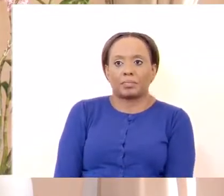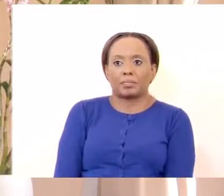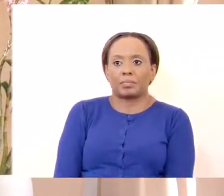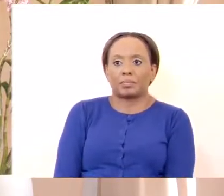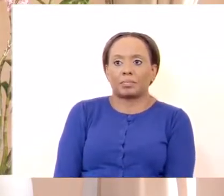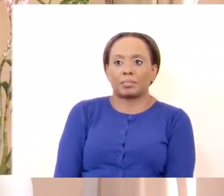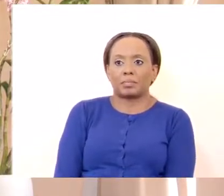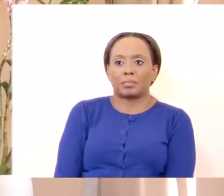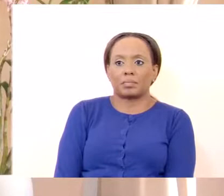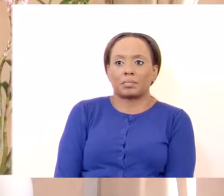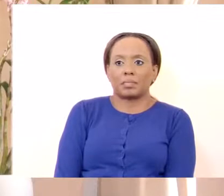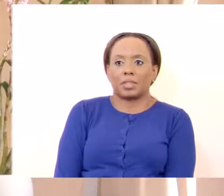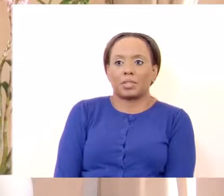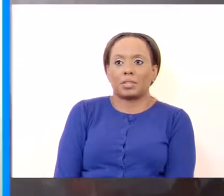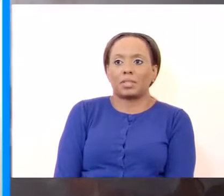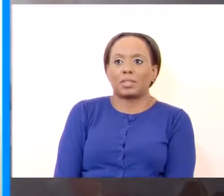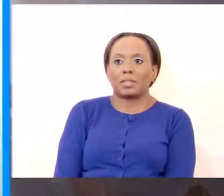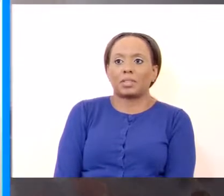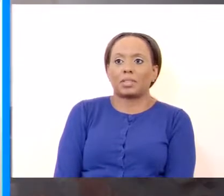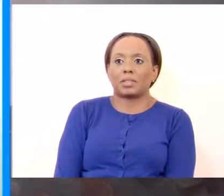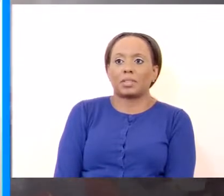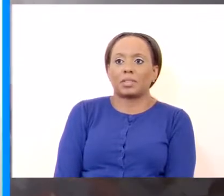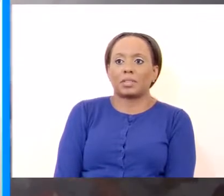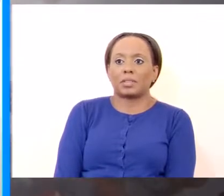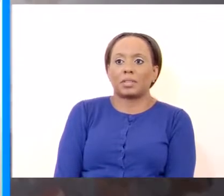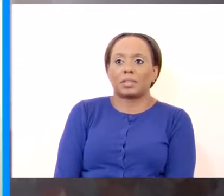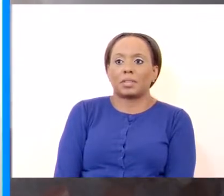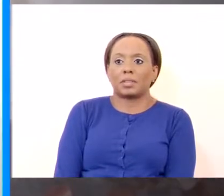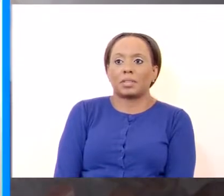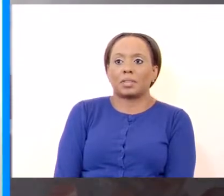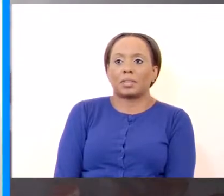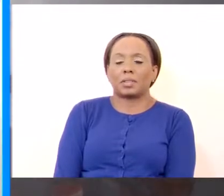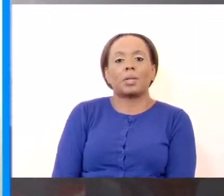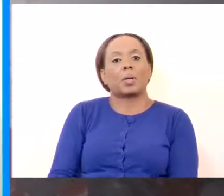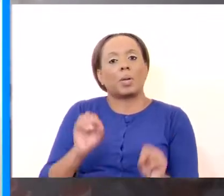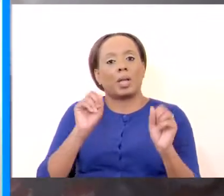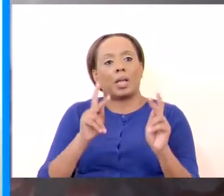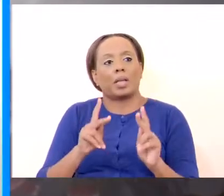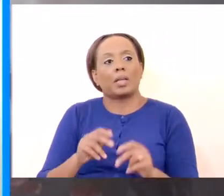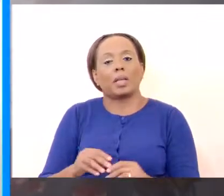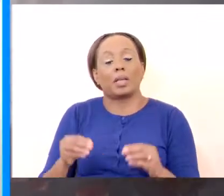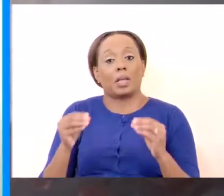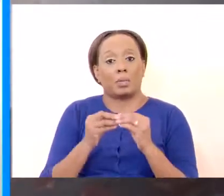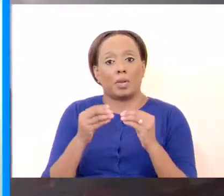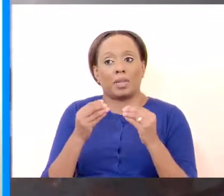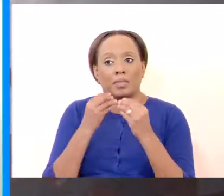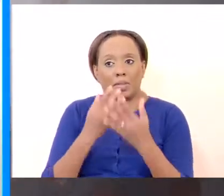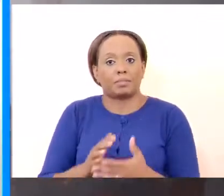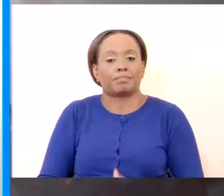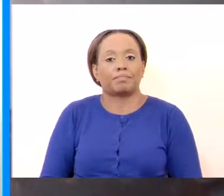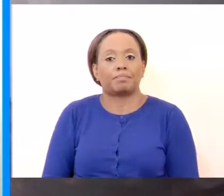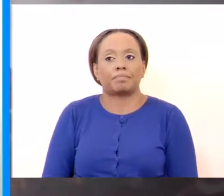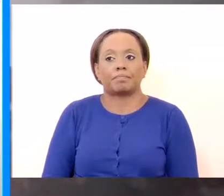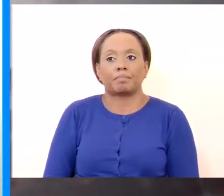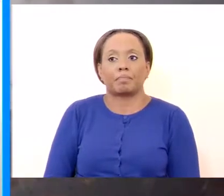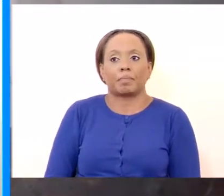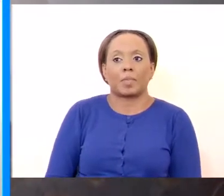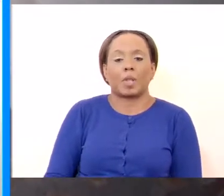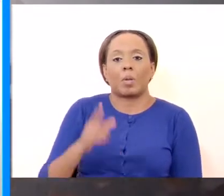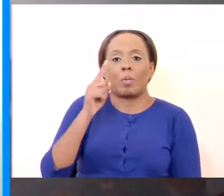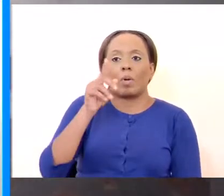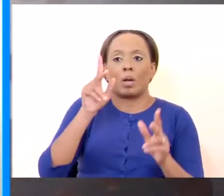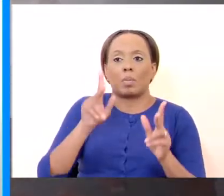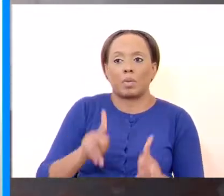Minister Bostic, I know I promised, but 2 sets of information for you. One of the persons said they got collected last